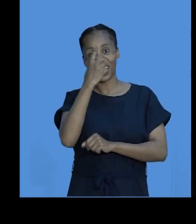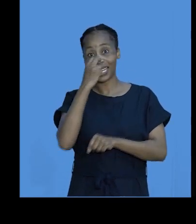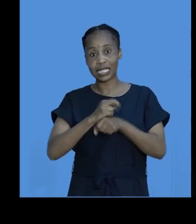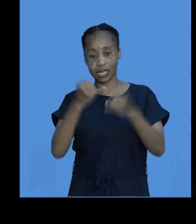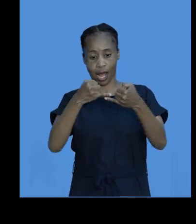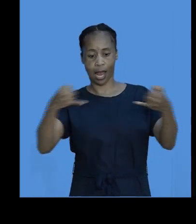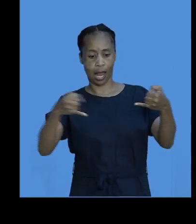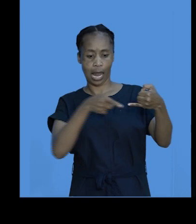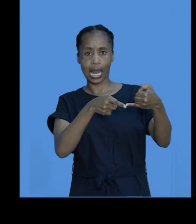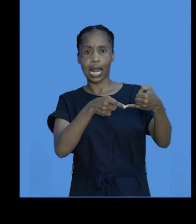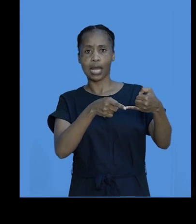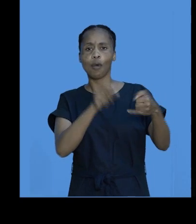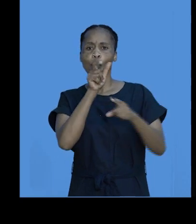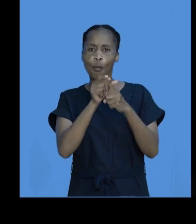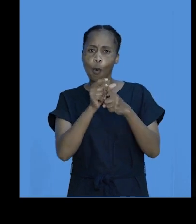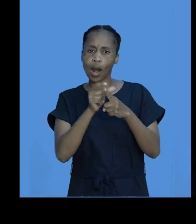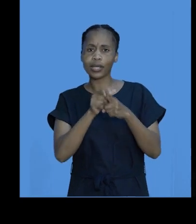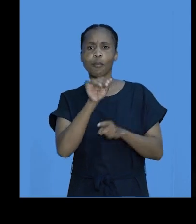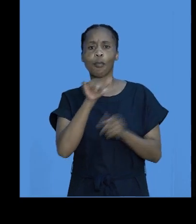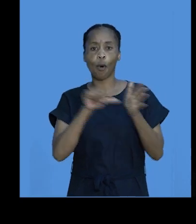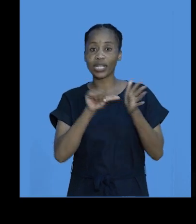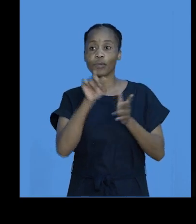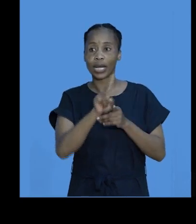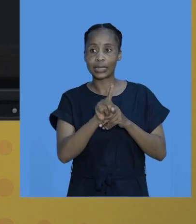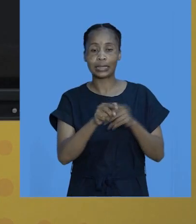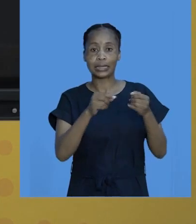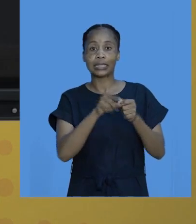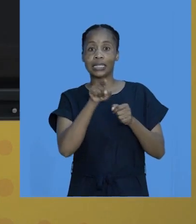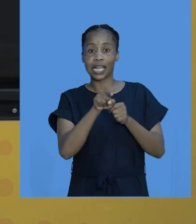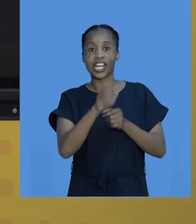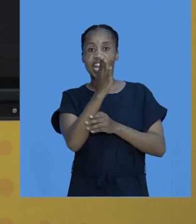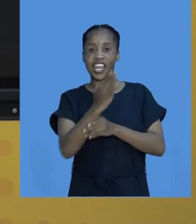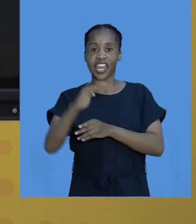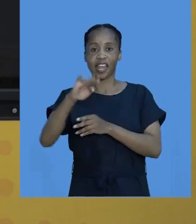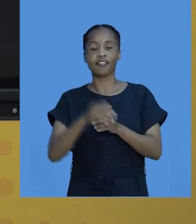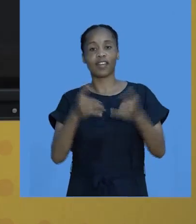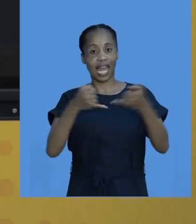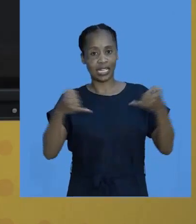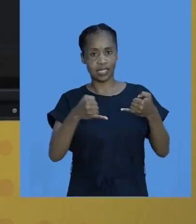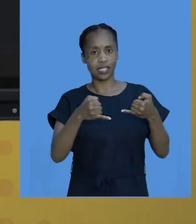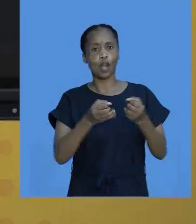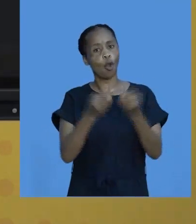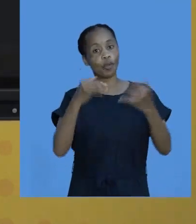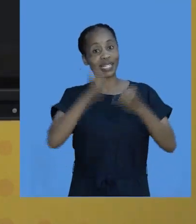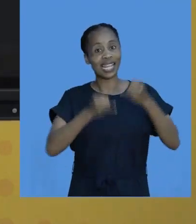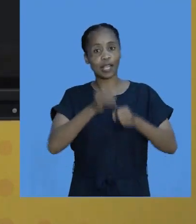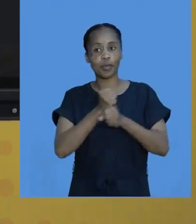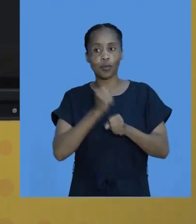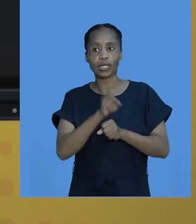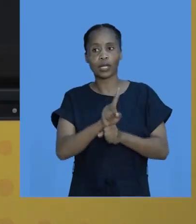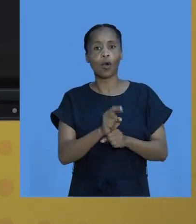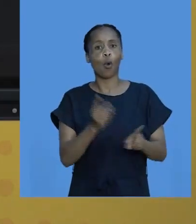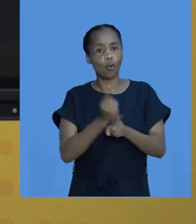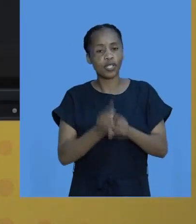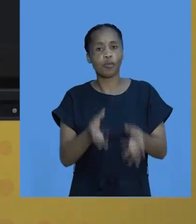The keyword is supply. A lot of the learners might make a mistake there by defining the demand curve, because we have dealt with the demand curve